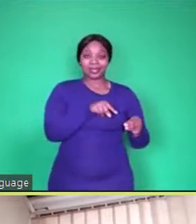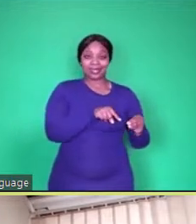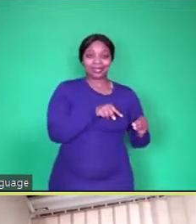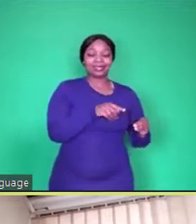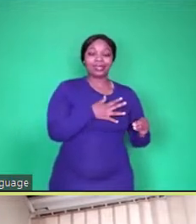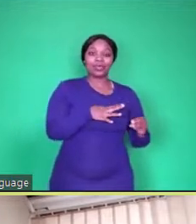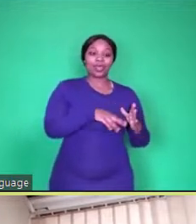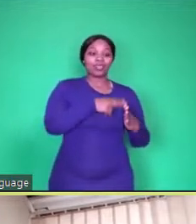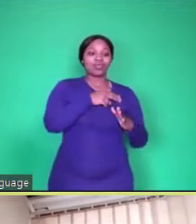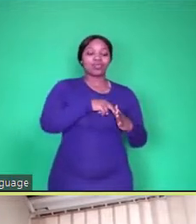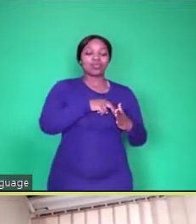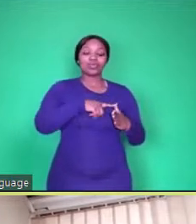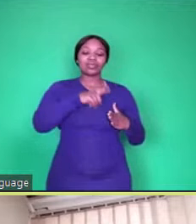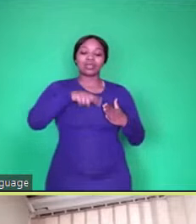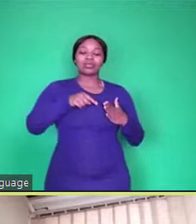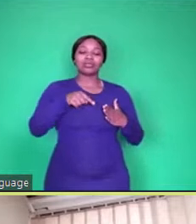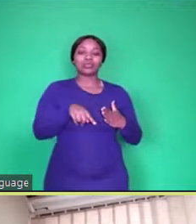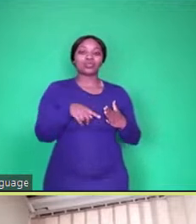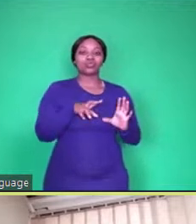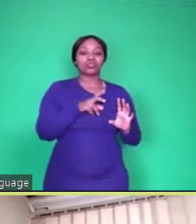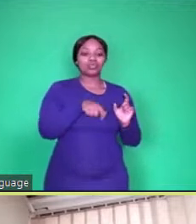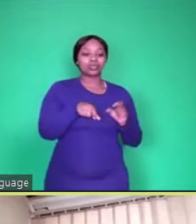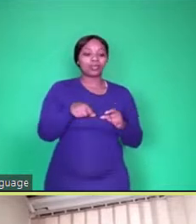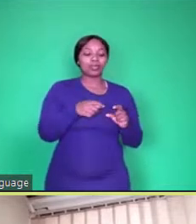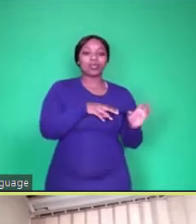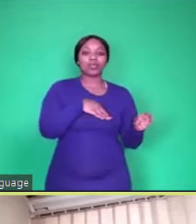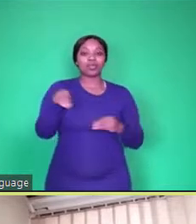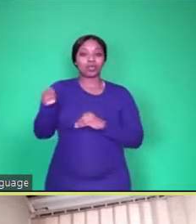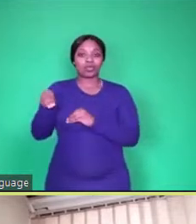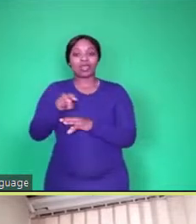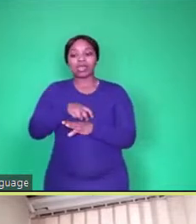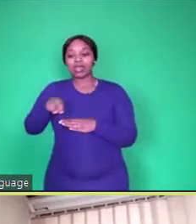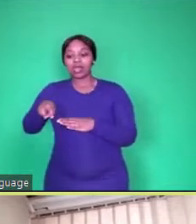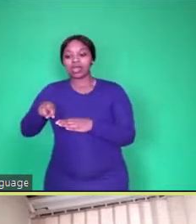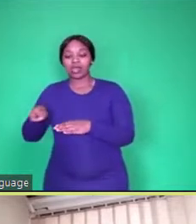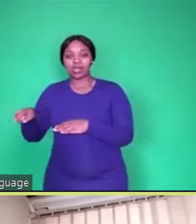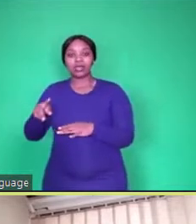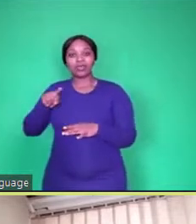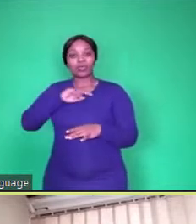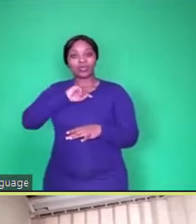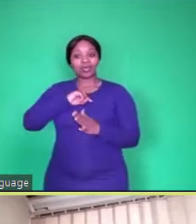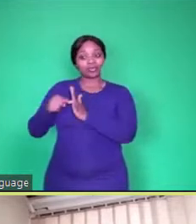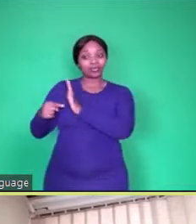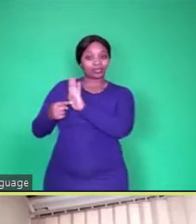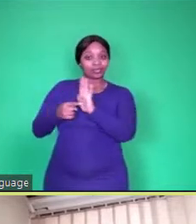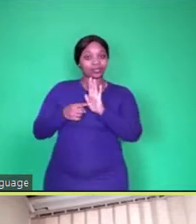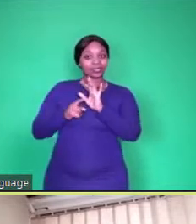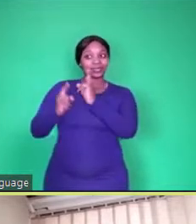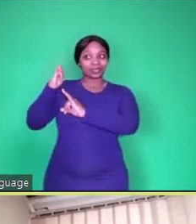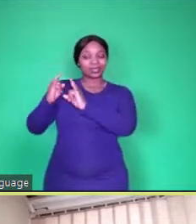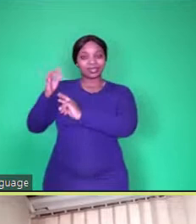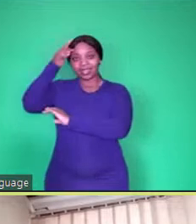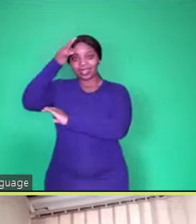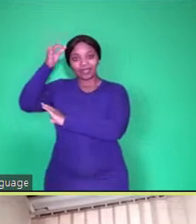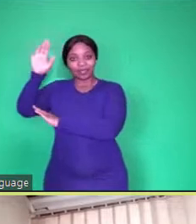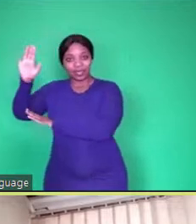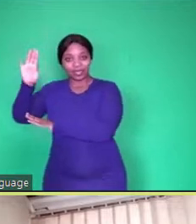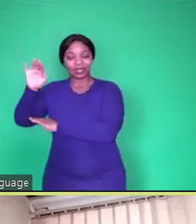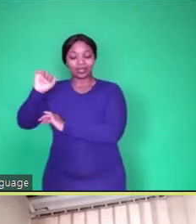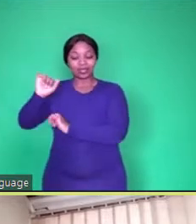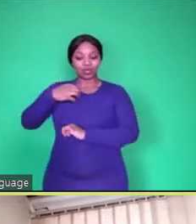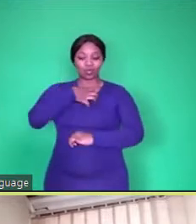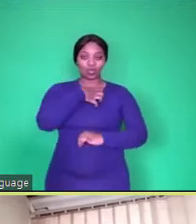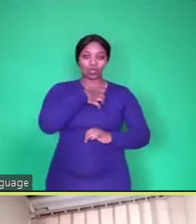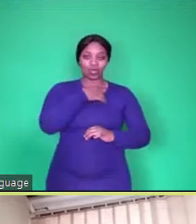some implication as well. Implication to who? Implication to the city government, their own governance, and also their planning. Most